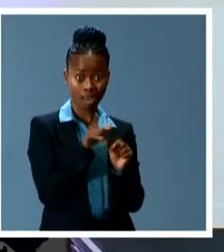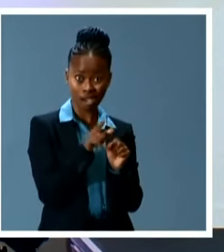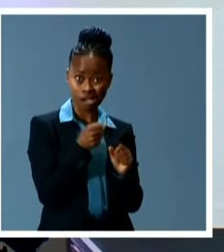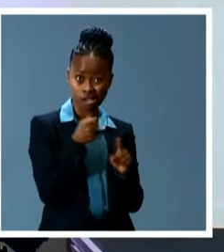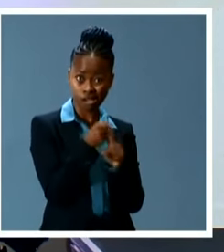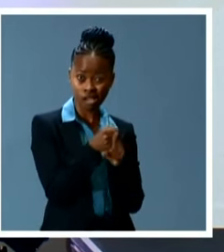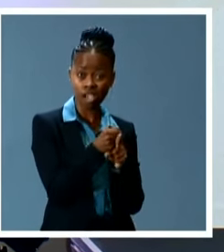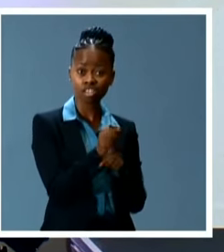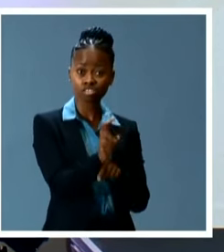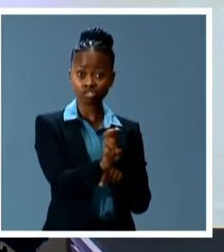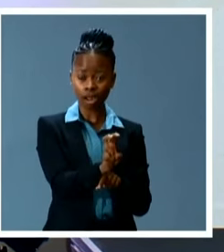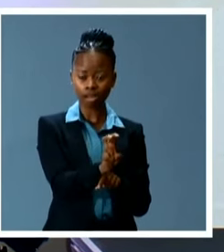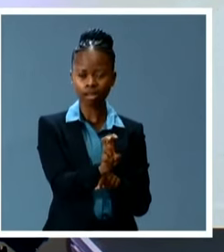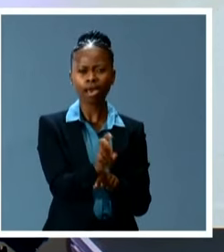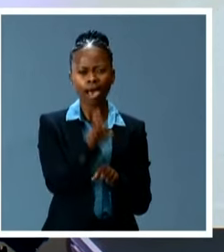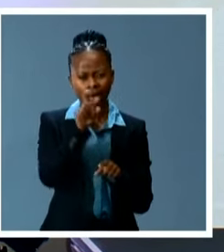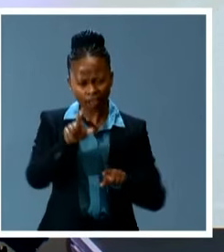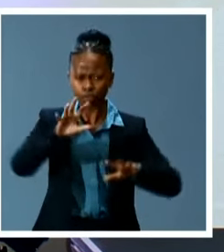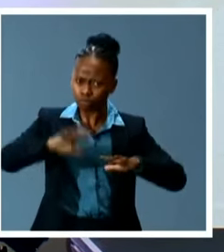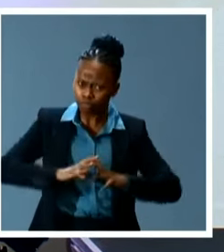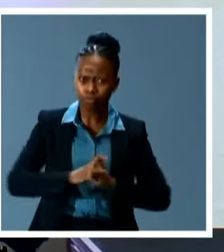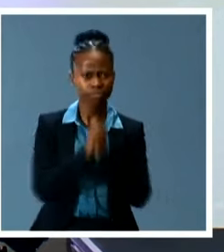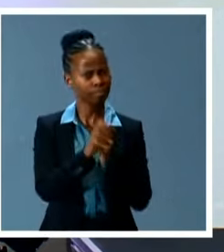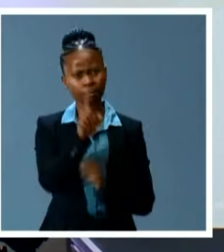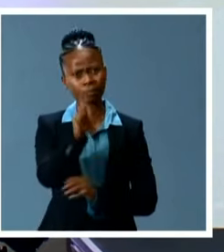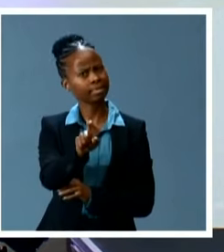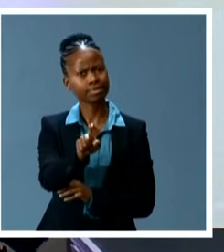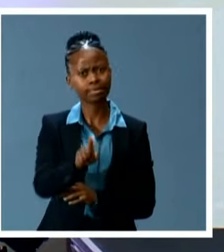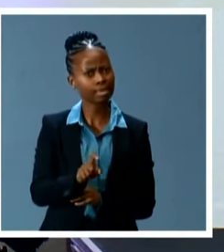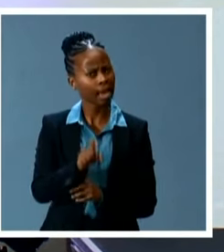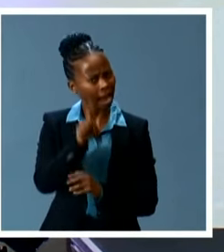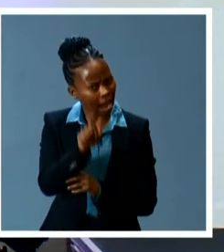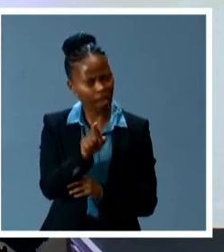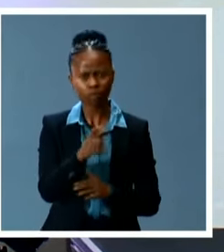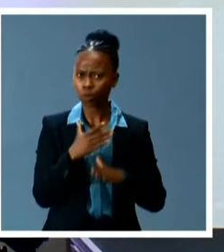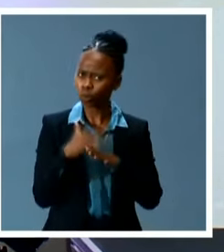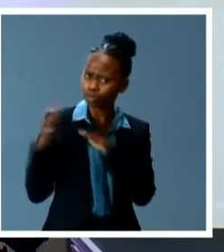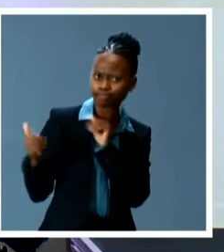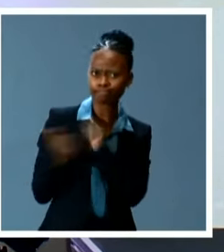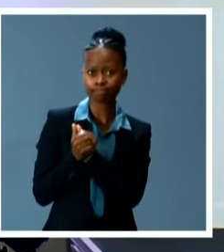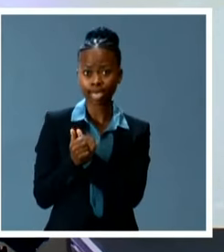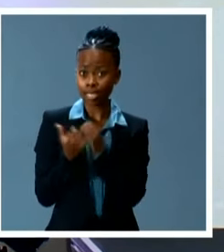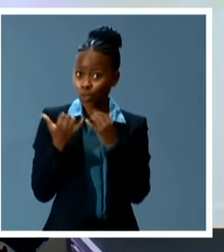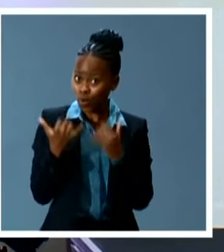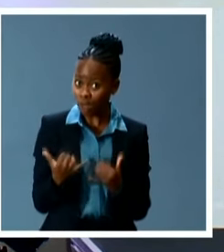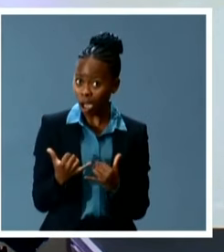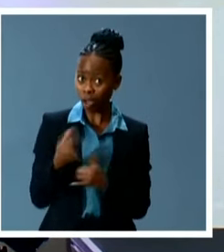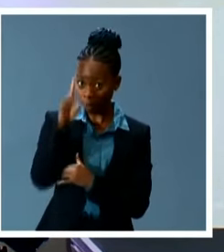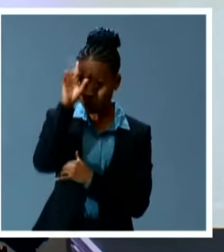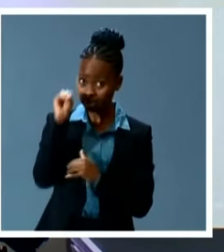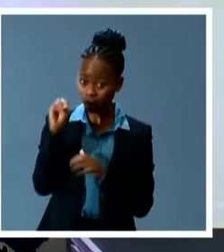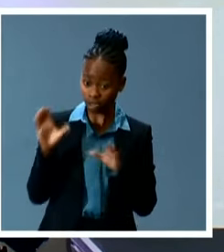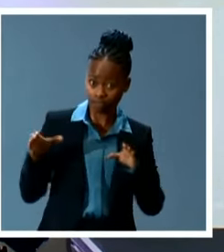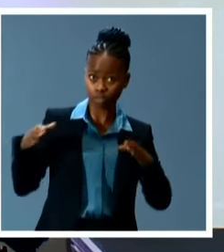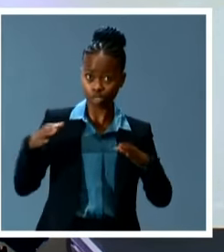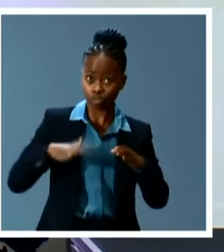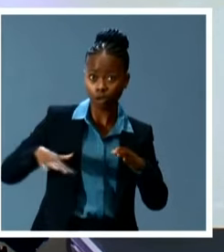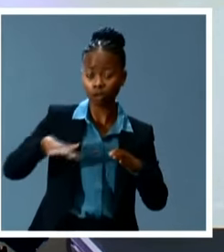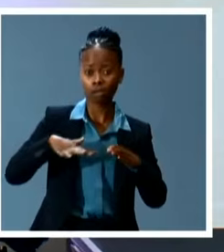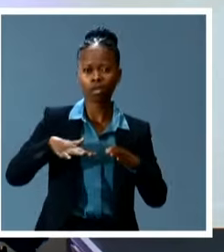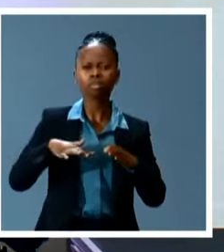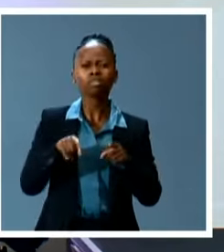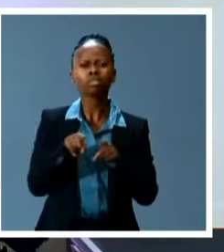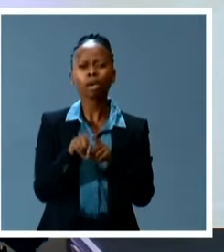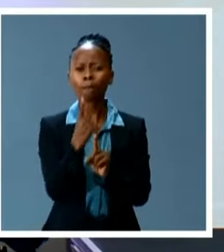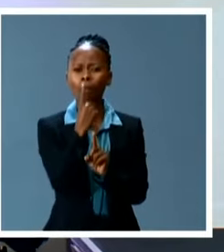together in solidarity. And with that, we are also pleased to announce that the Nelson Mandela Foundation, in partnership with